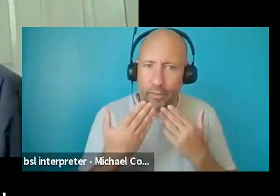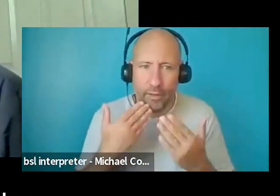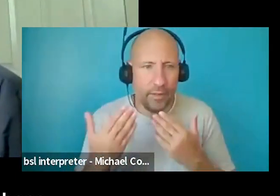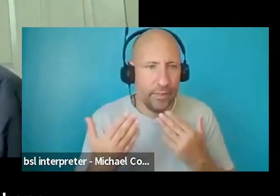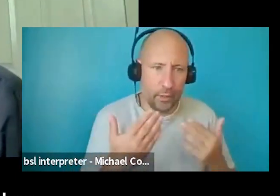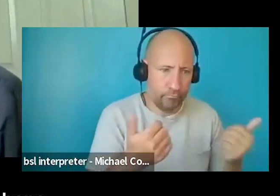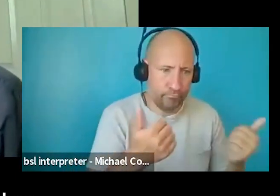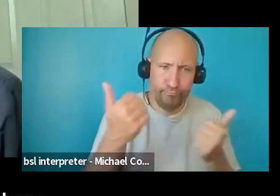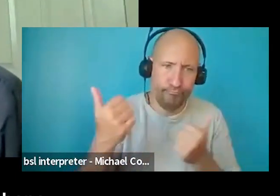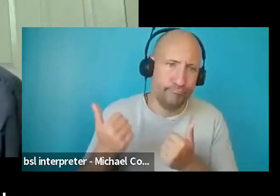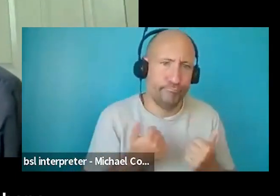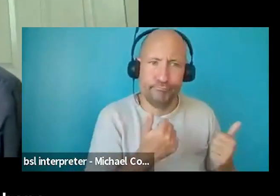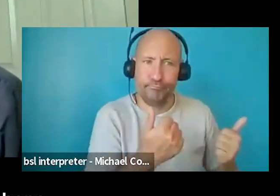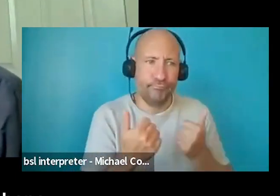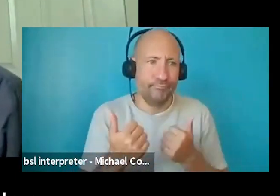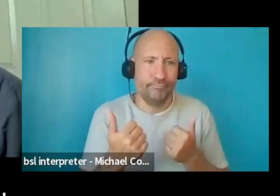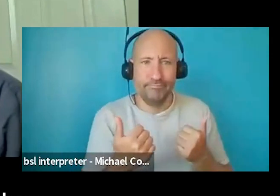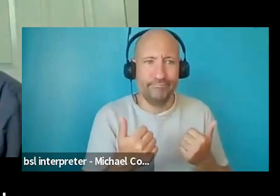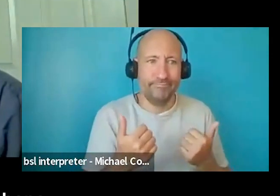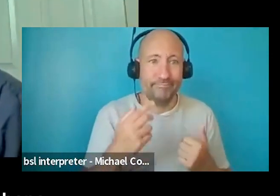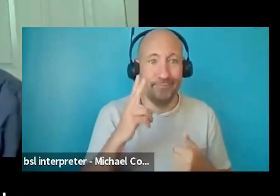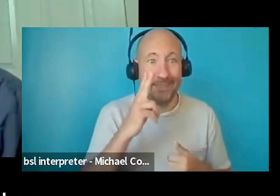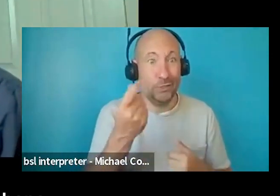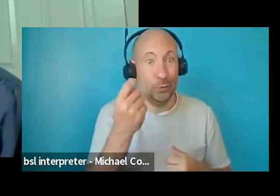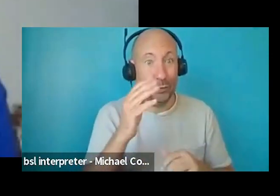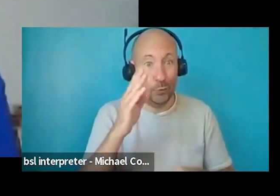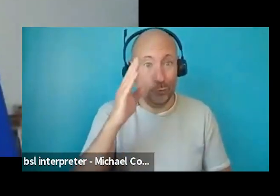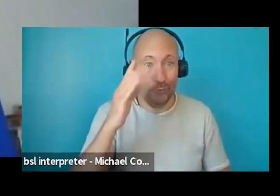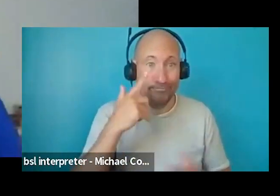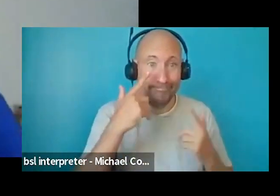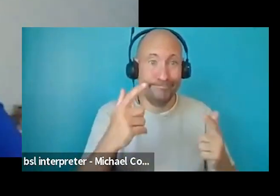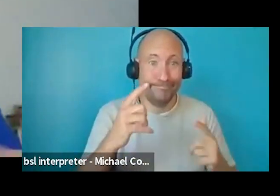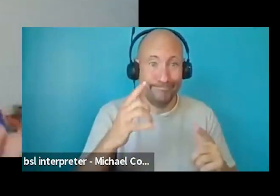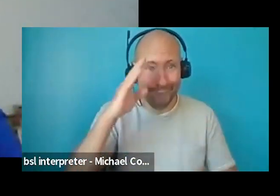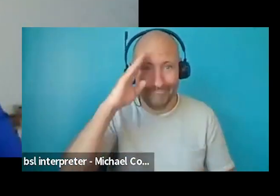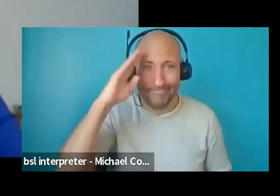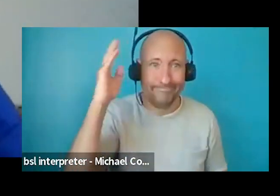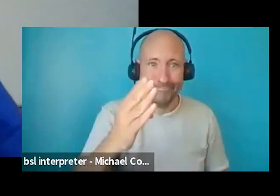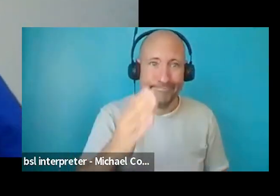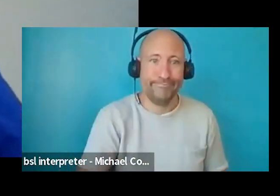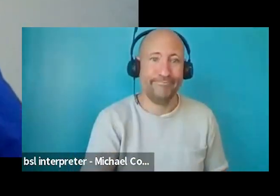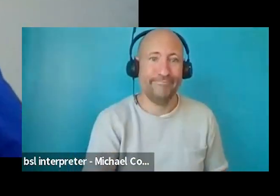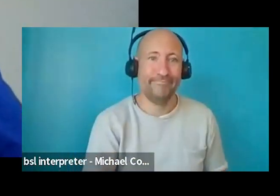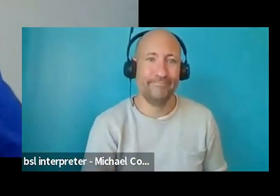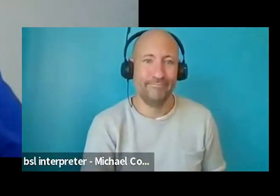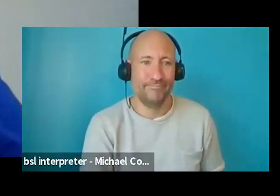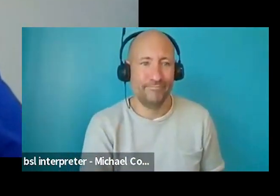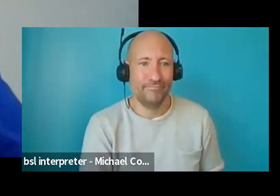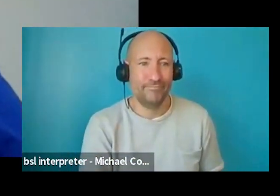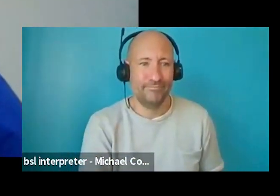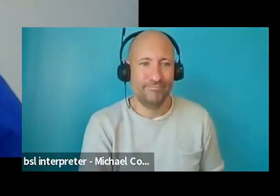and hope to hear from you all soon. Thank you. Thank you, Sabrina. Bye-bye, everybody.